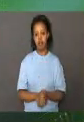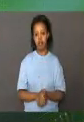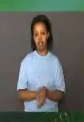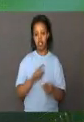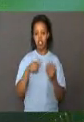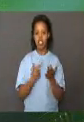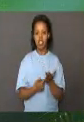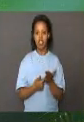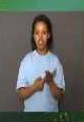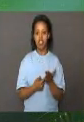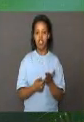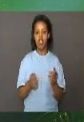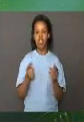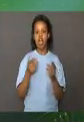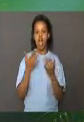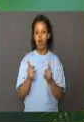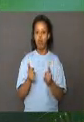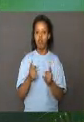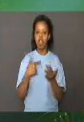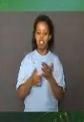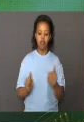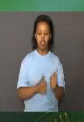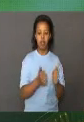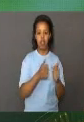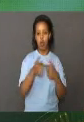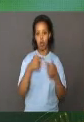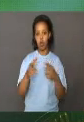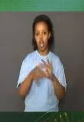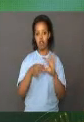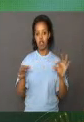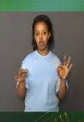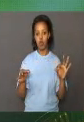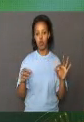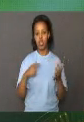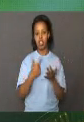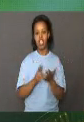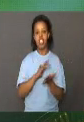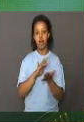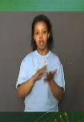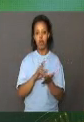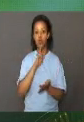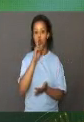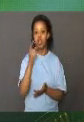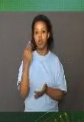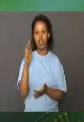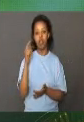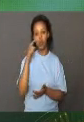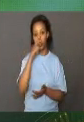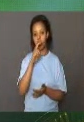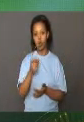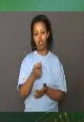Determine if the following statements about antiretroviral drugs are true